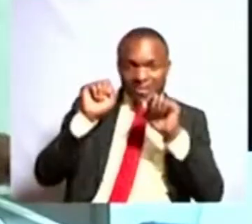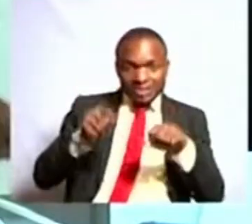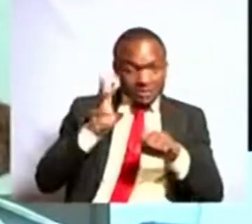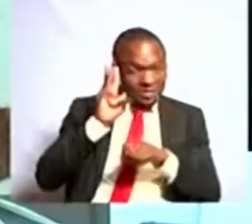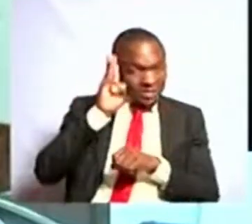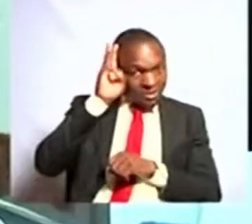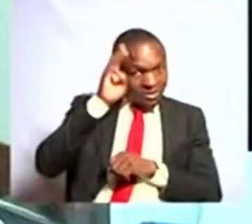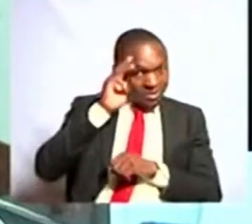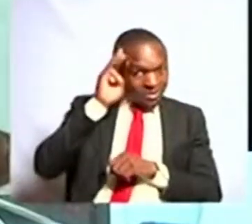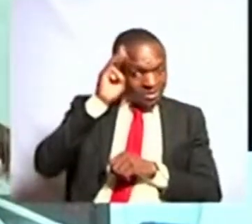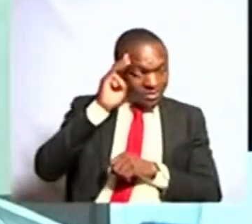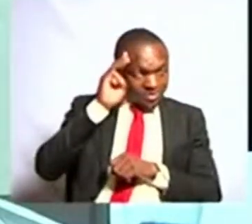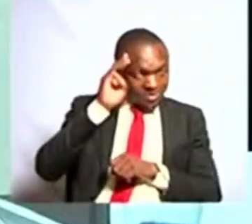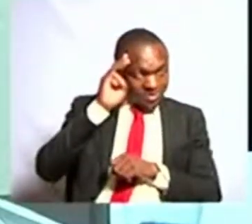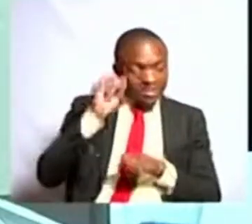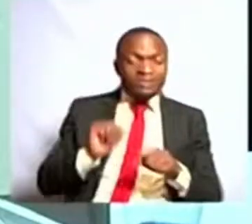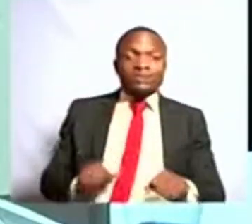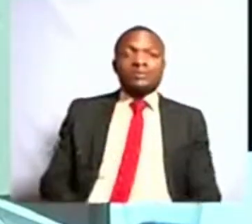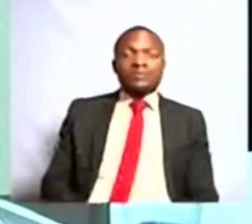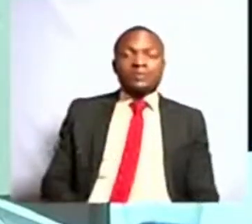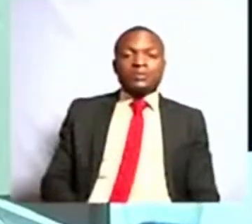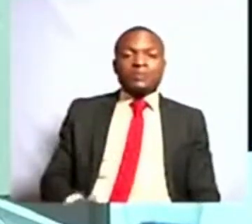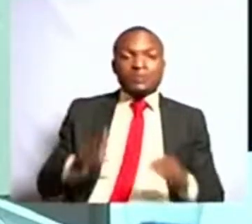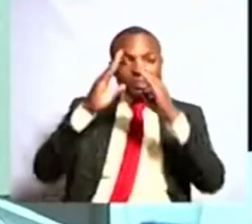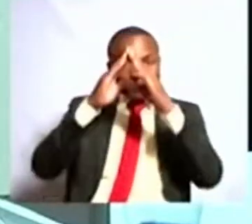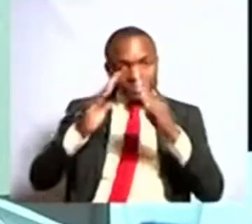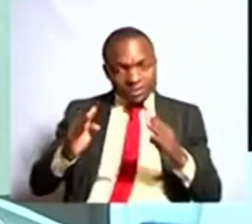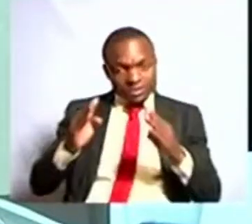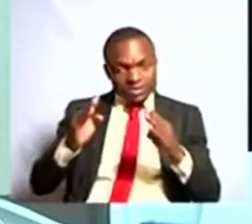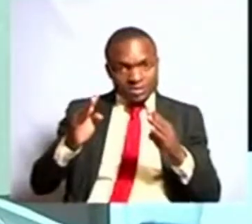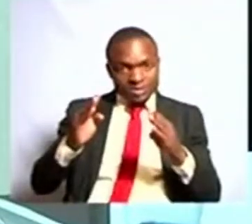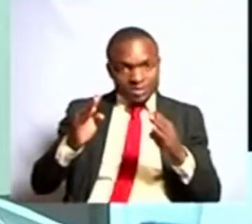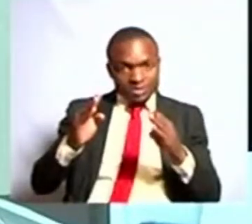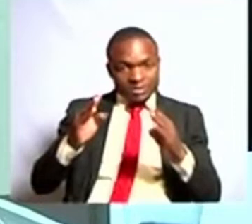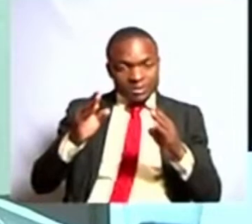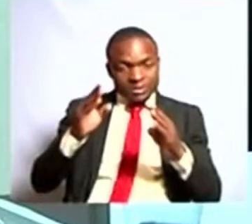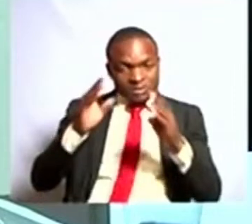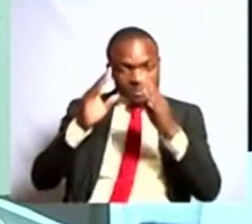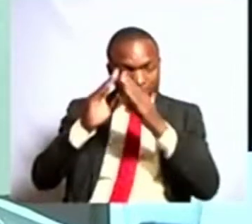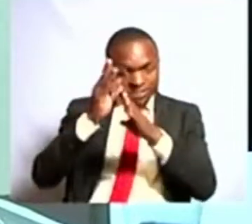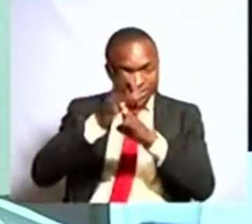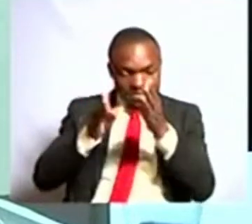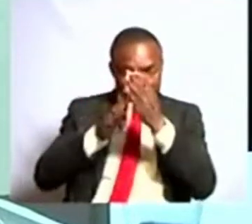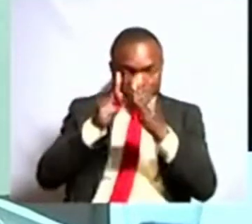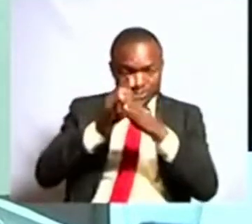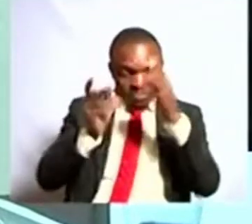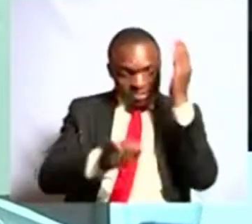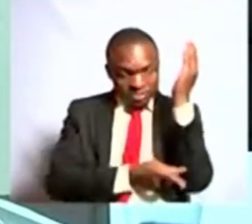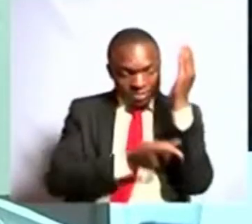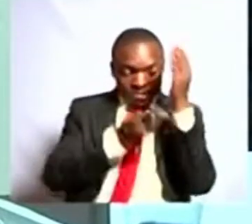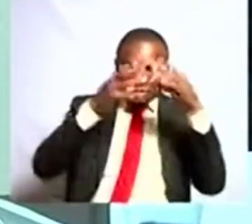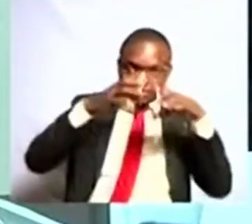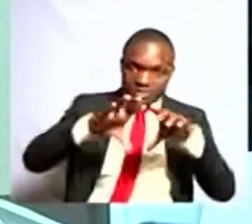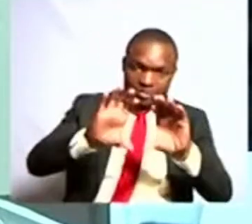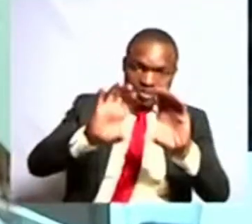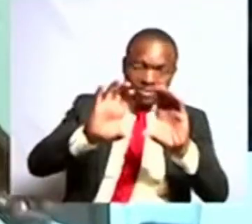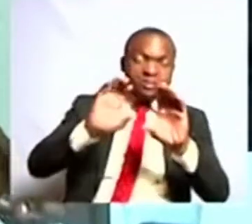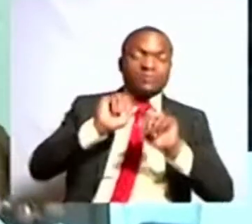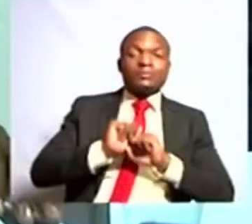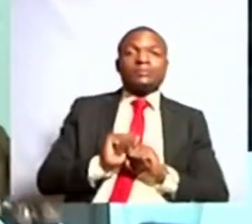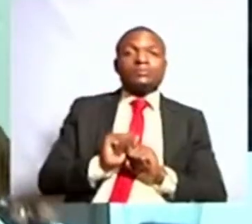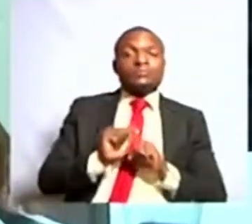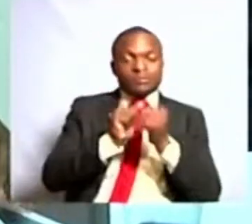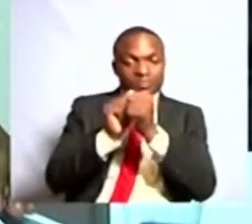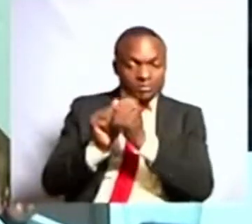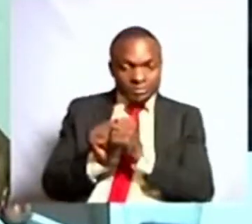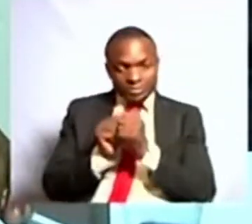Ministry of Housing and Infrastructure Development go ahead with